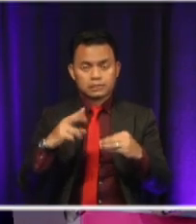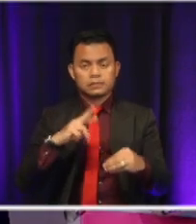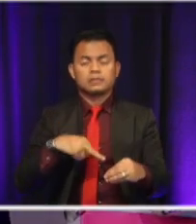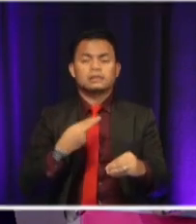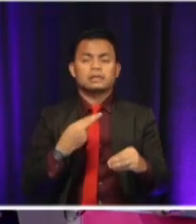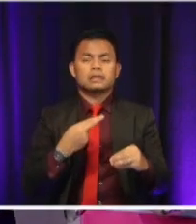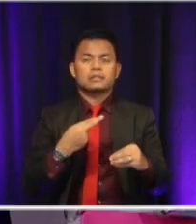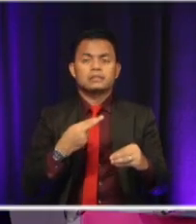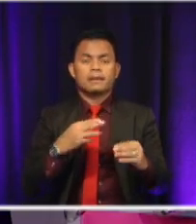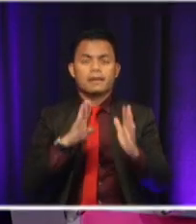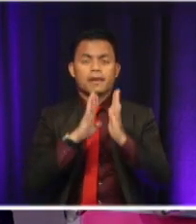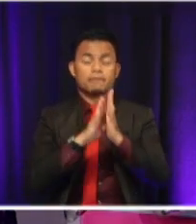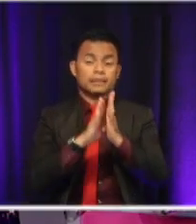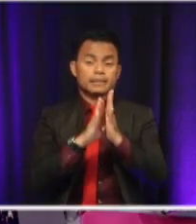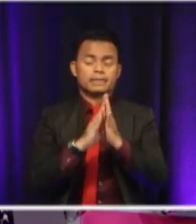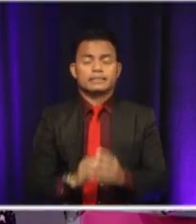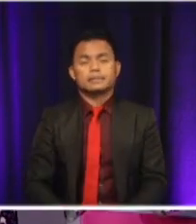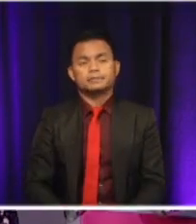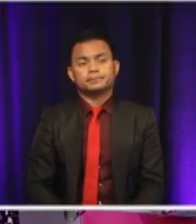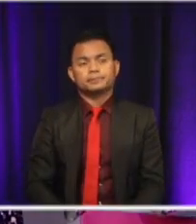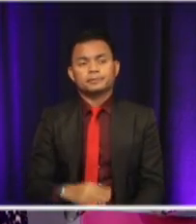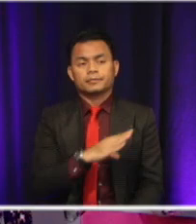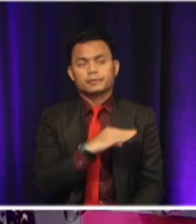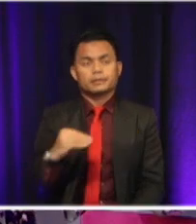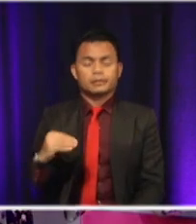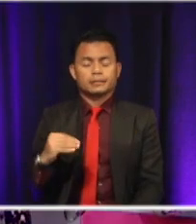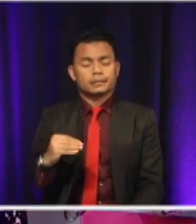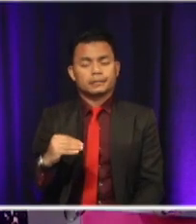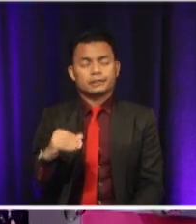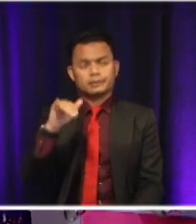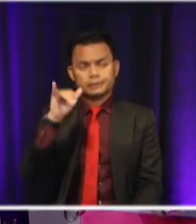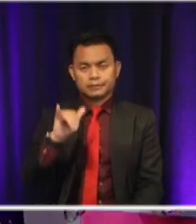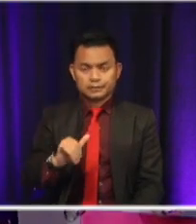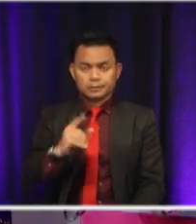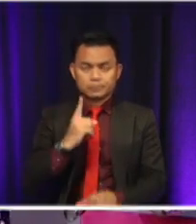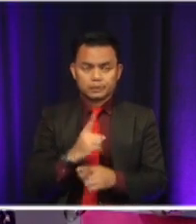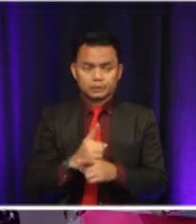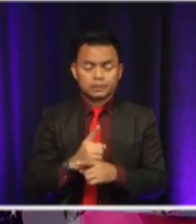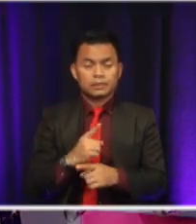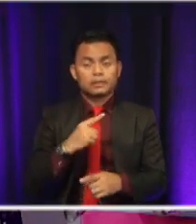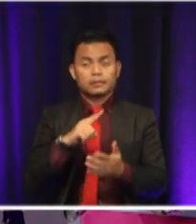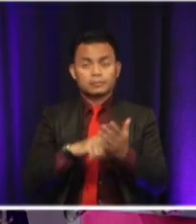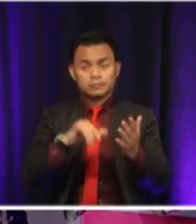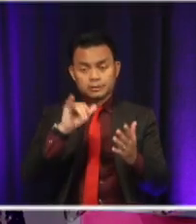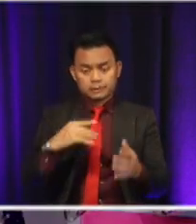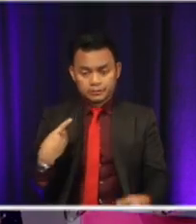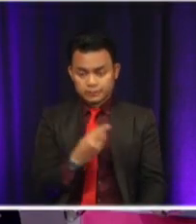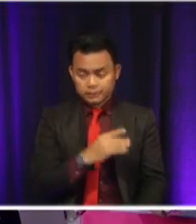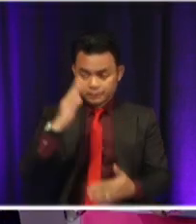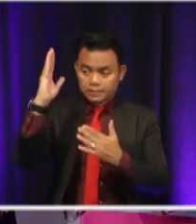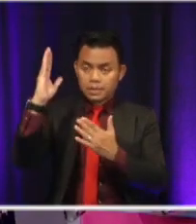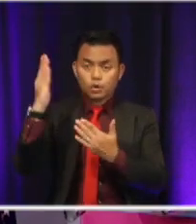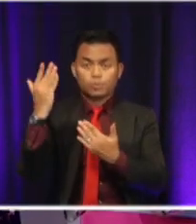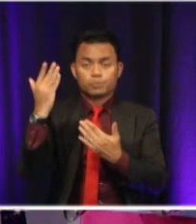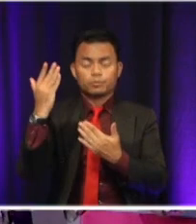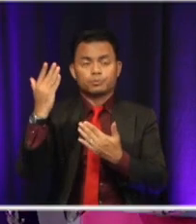textual evidence is important, but in actual fact, what is hoped is that candidates can discuss